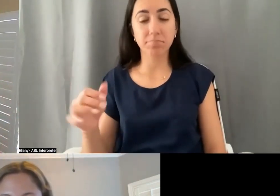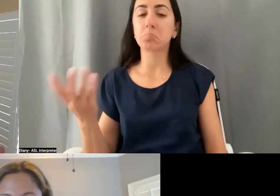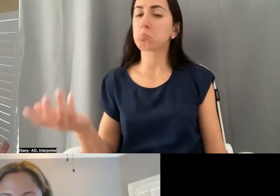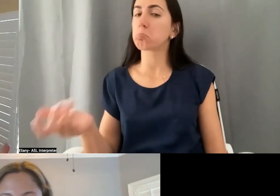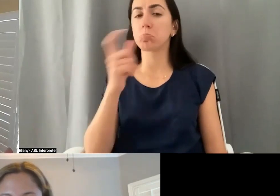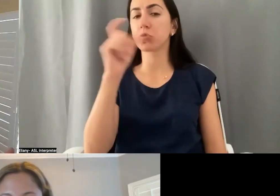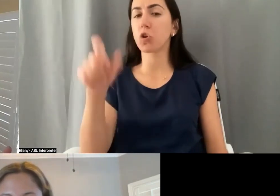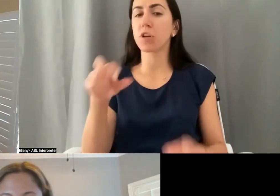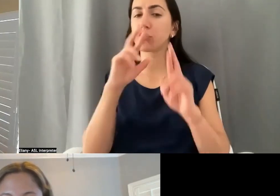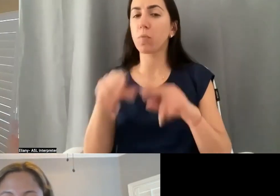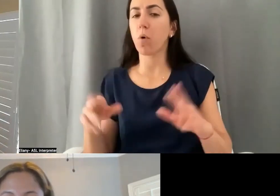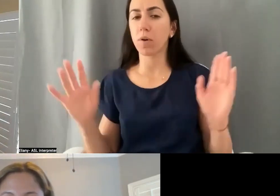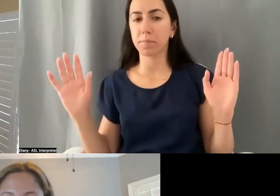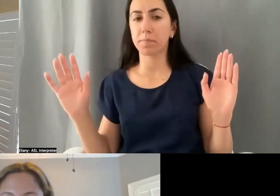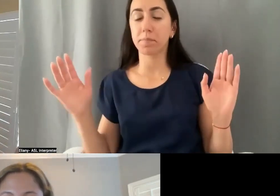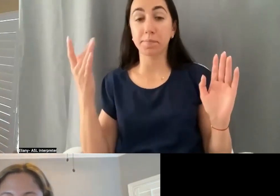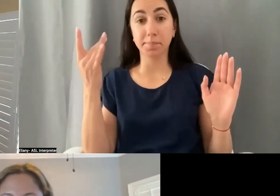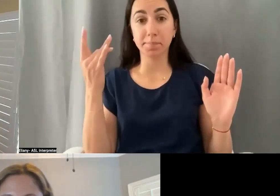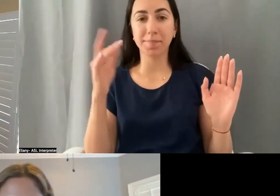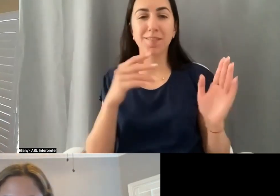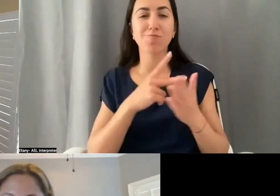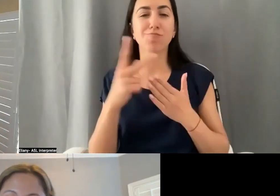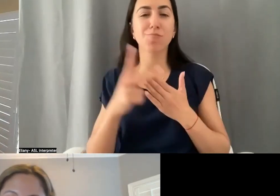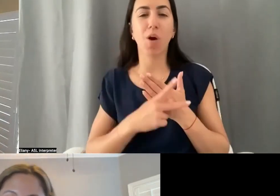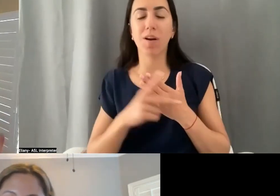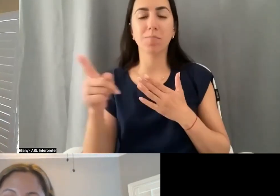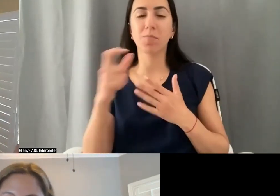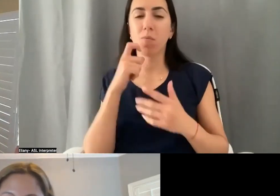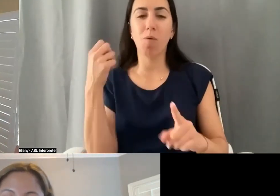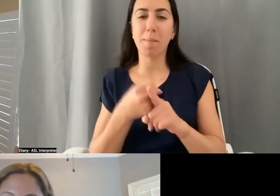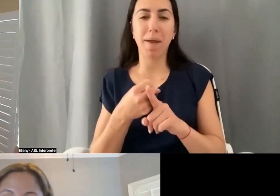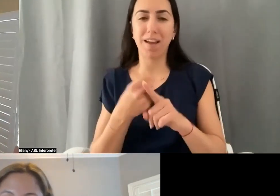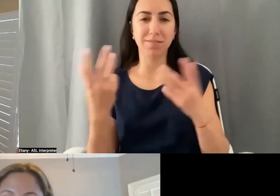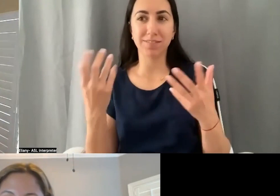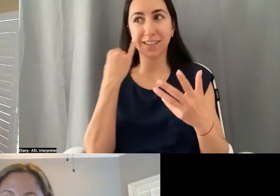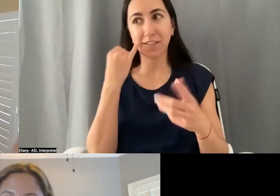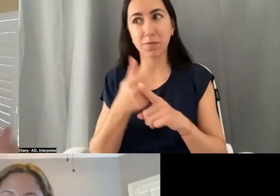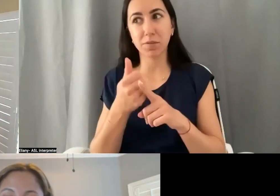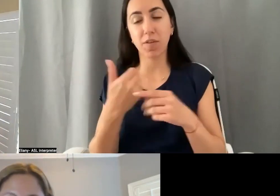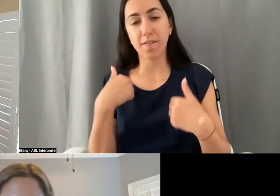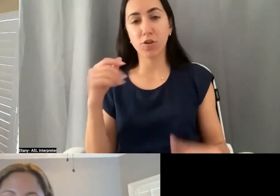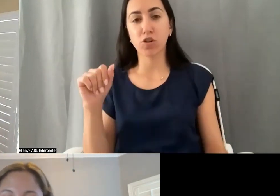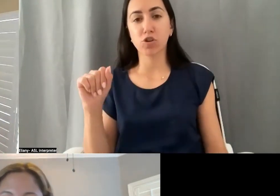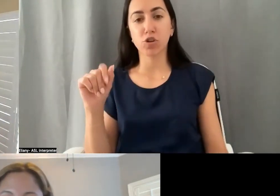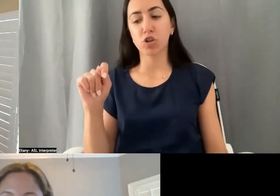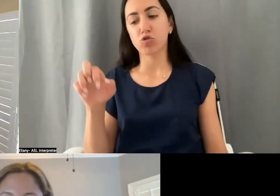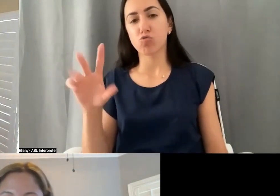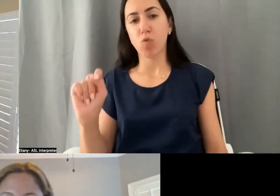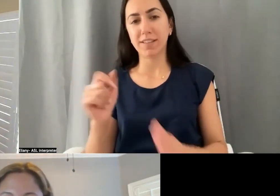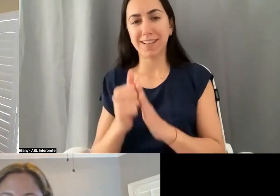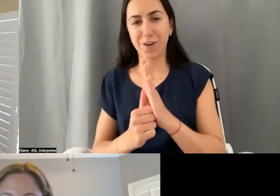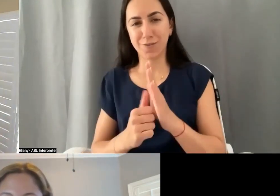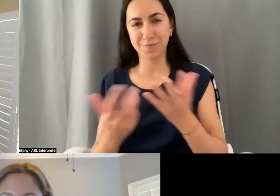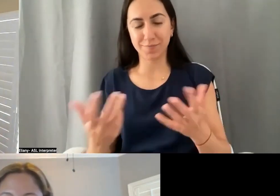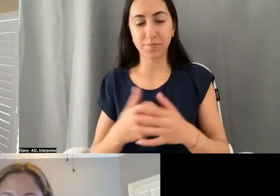have to report to Social Security because that program is not going to be impacted whether they have a trust or not. And then at the state level, if they're